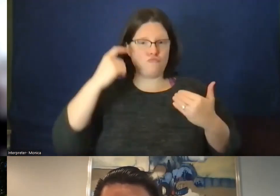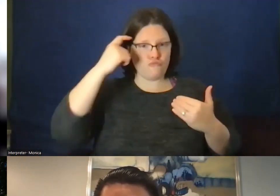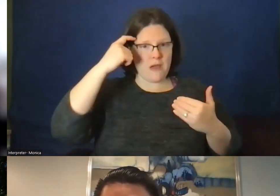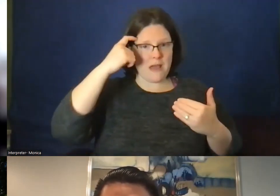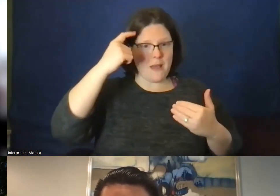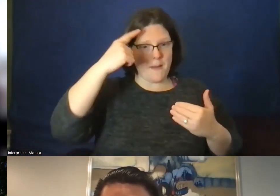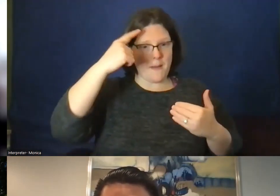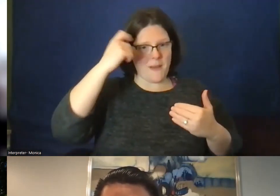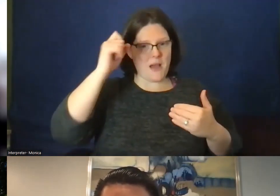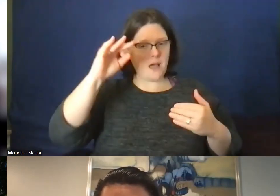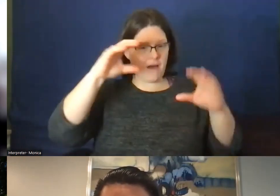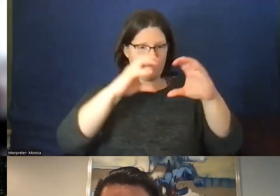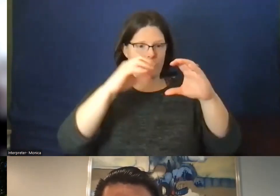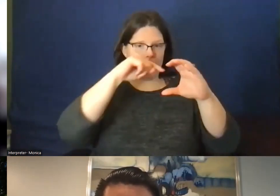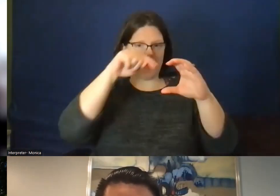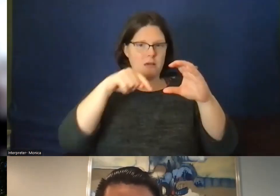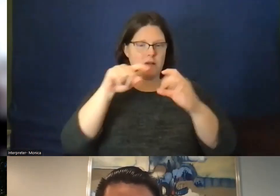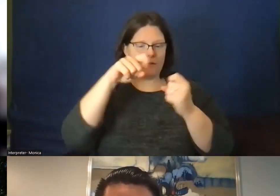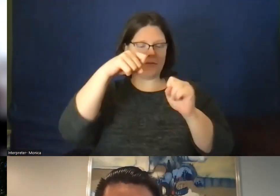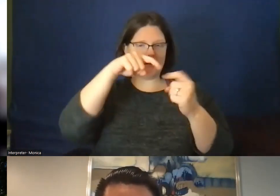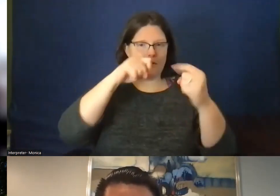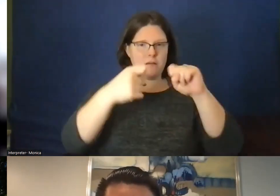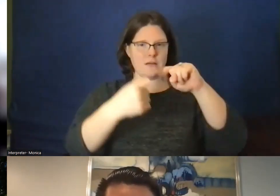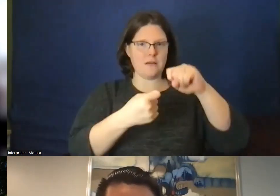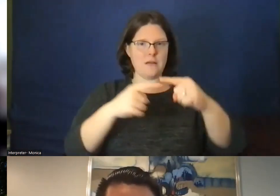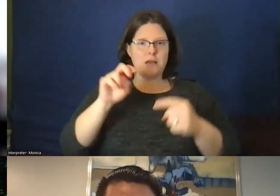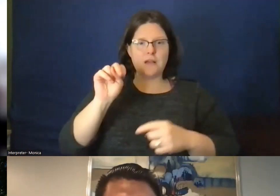neural pathways. Yeah.